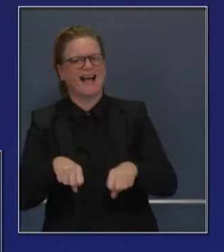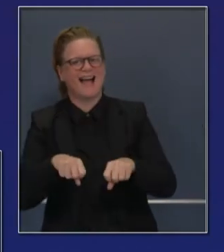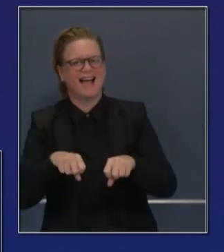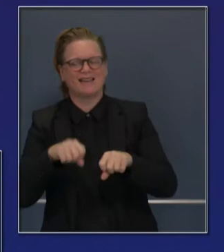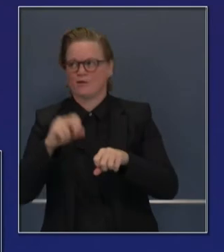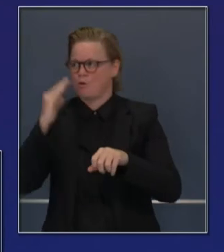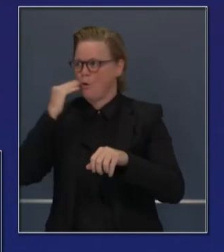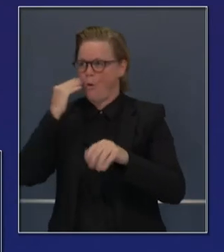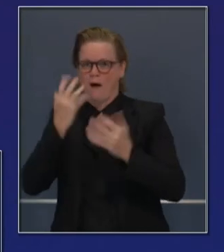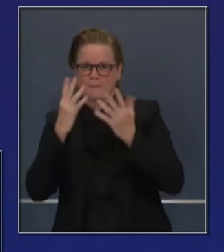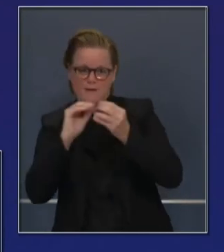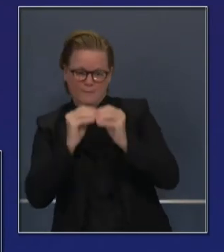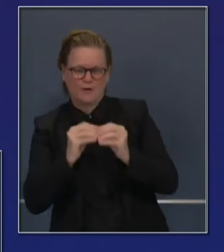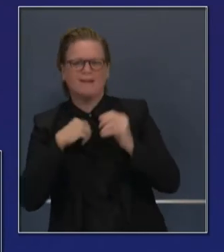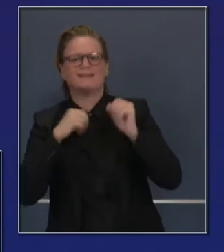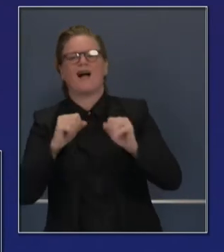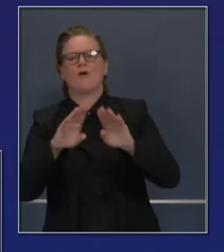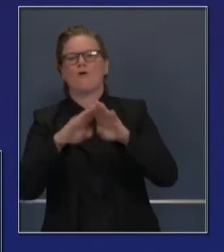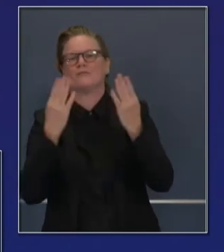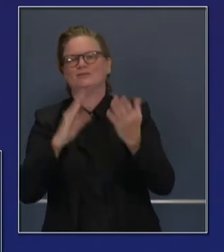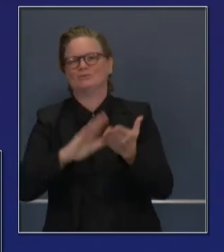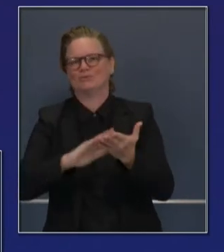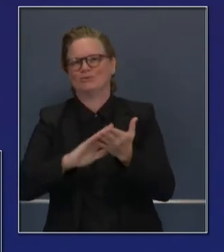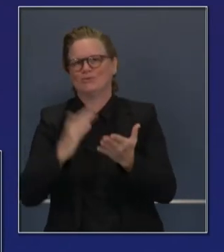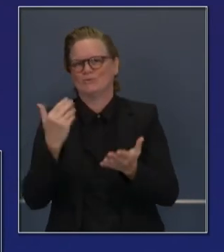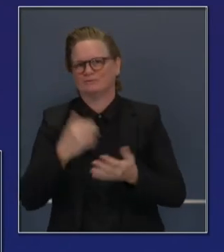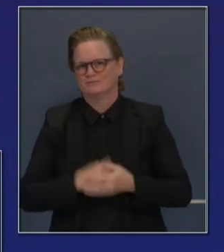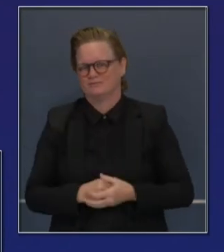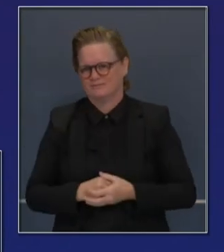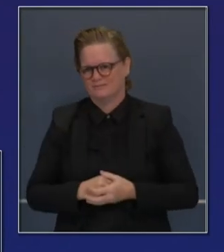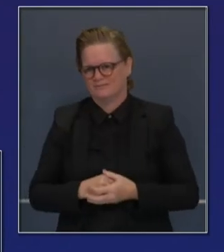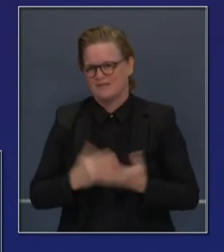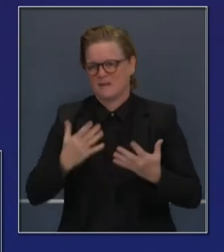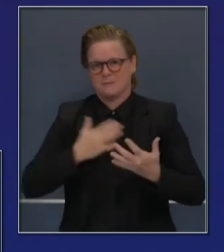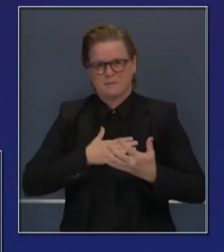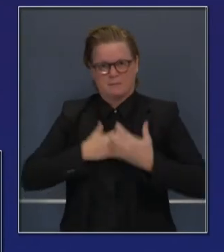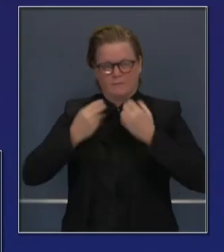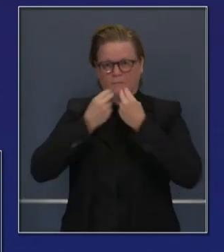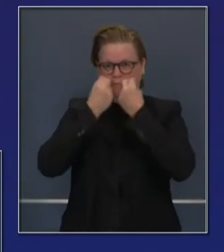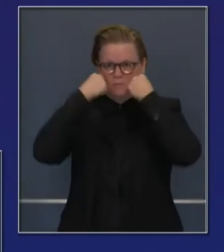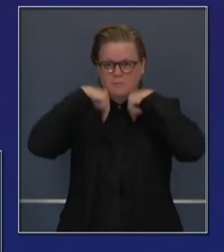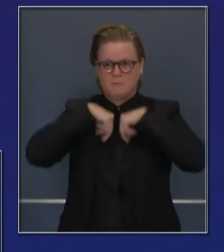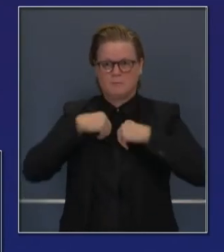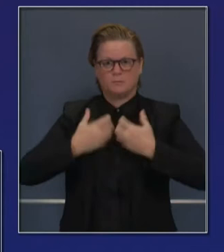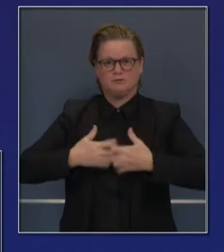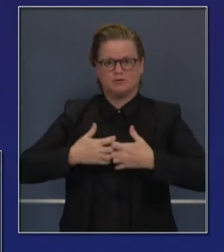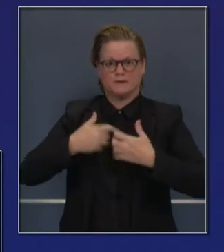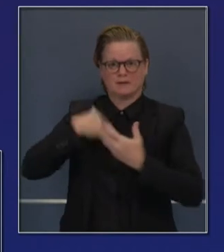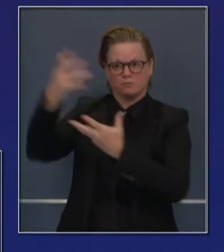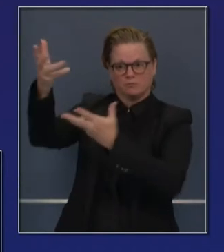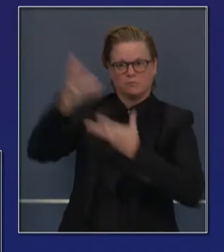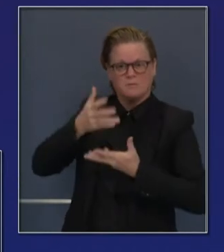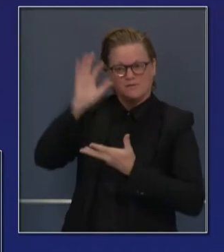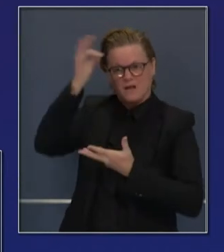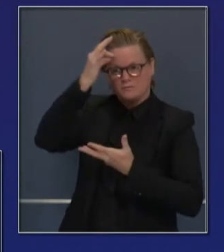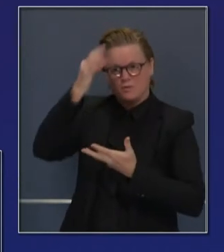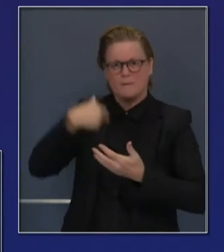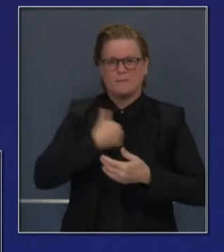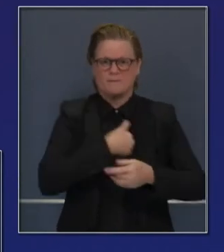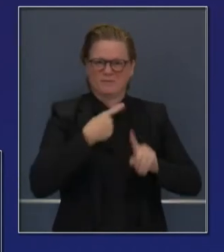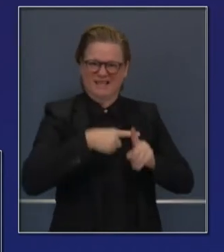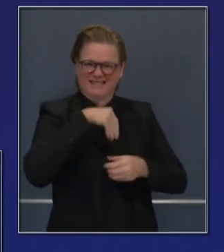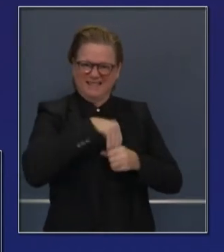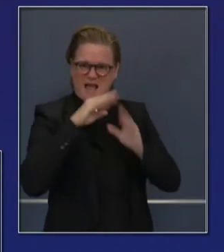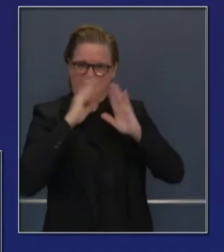ventilators, not only from the federal government, but getting more ventilators in our healthcare system. The healthcare system itself has procured